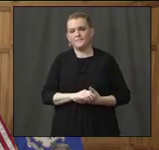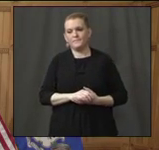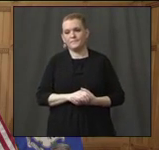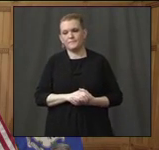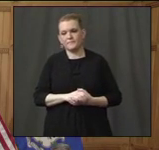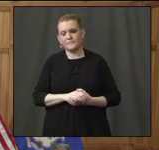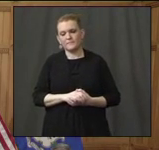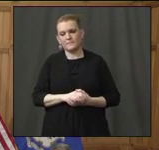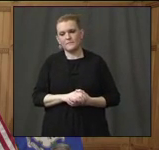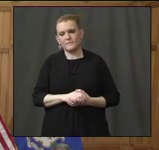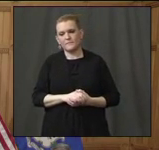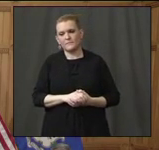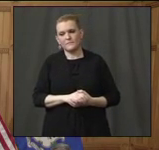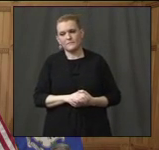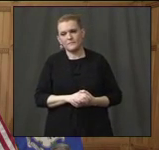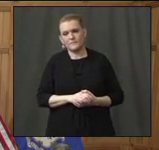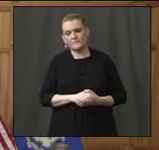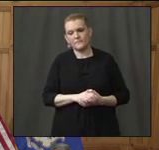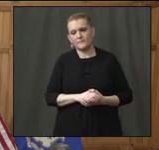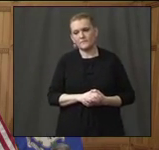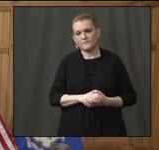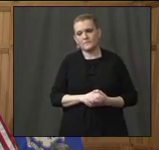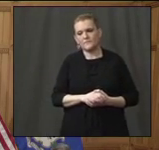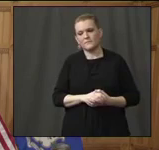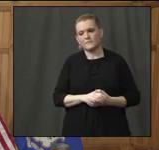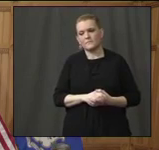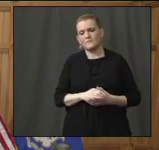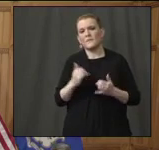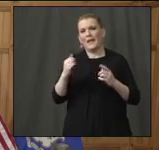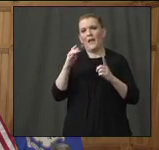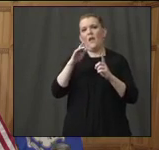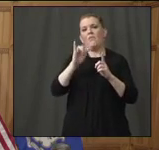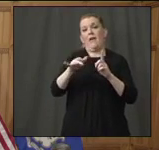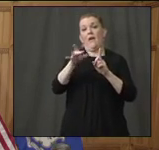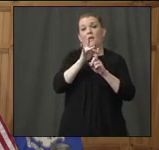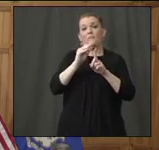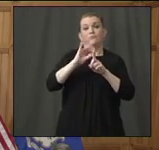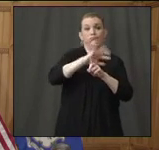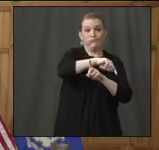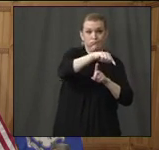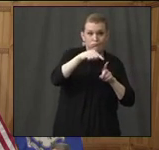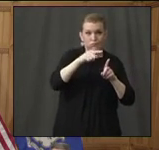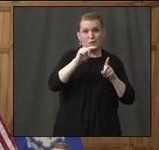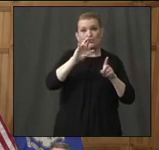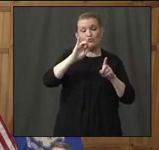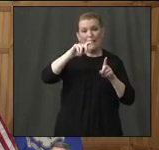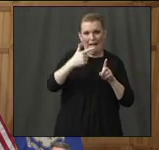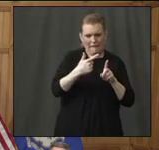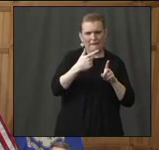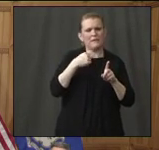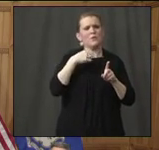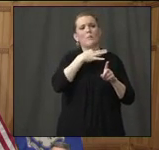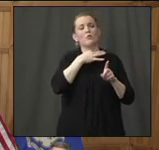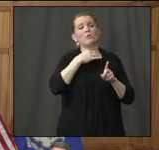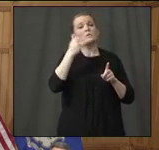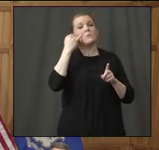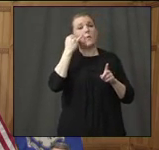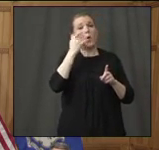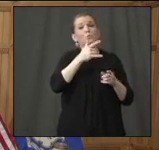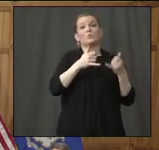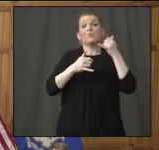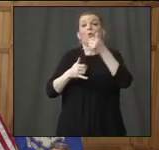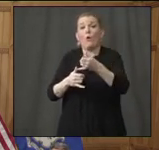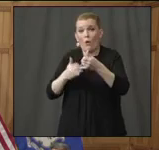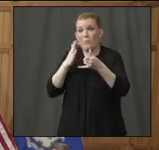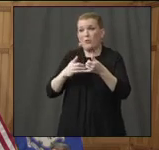So to follow up on the contact tracing, what's going to happen on the other end? So it's voluntary. You call up a person, say, hey, you've been in contact with somebody. Do